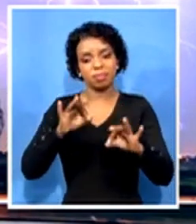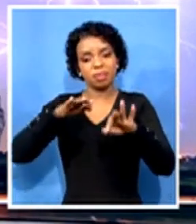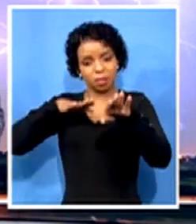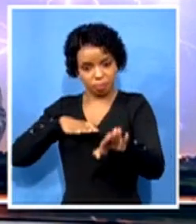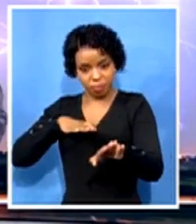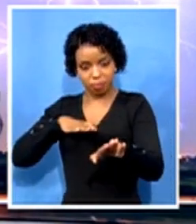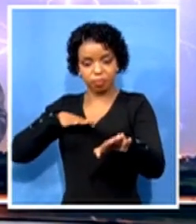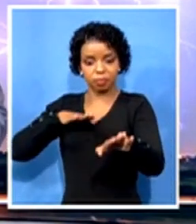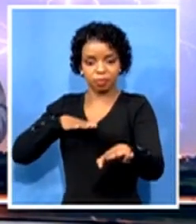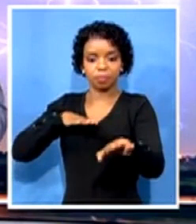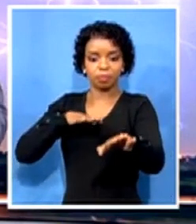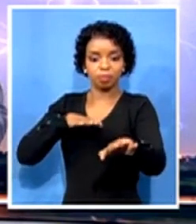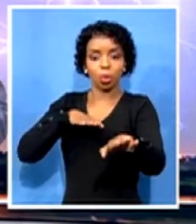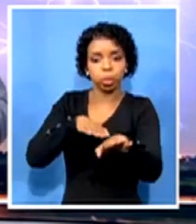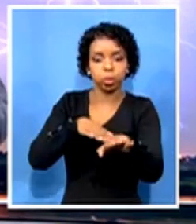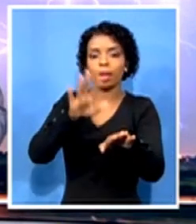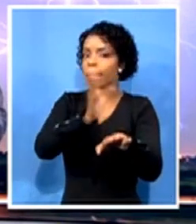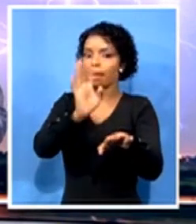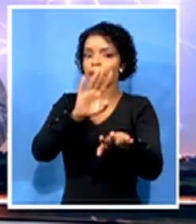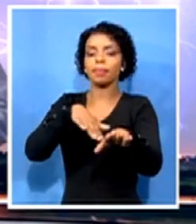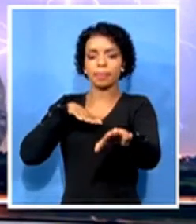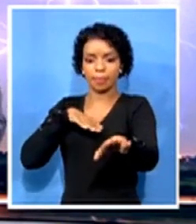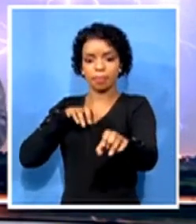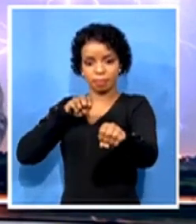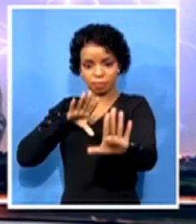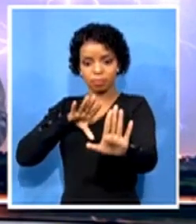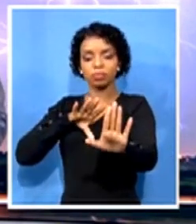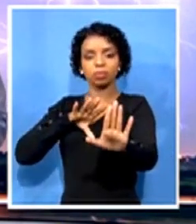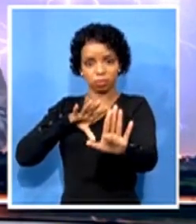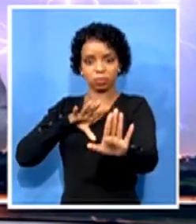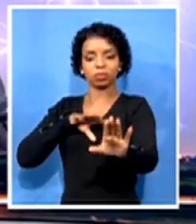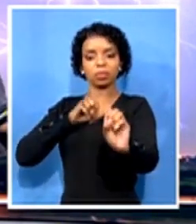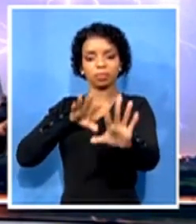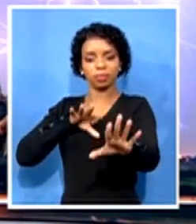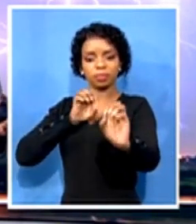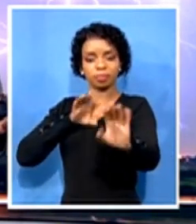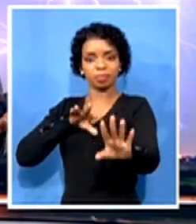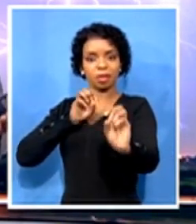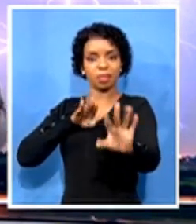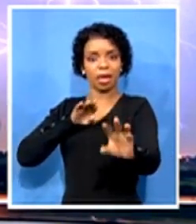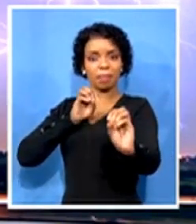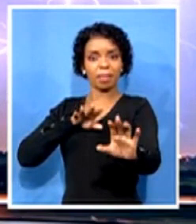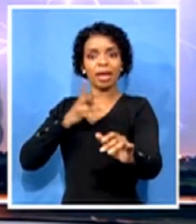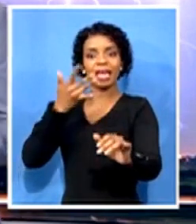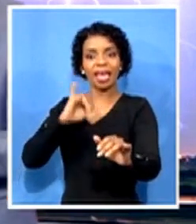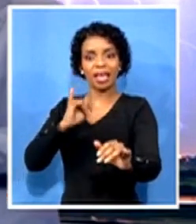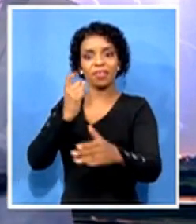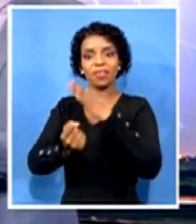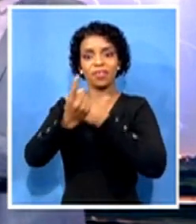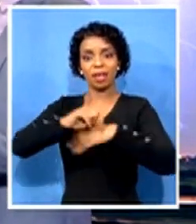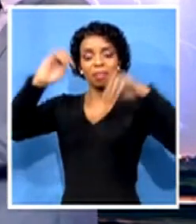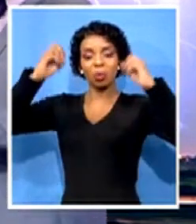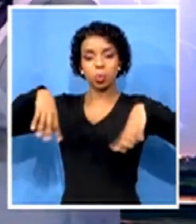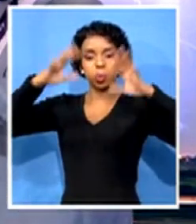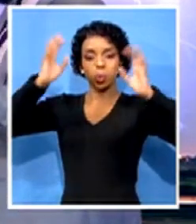keep your lights on, and again, your hazards if it is falling very heavily. And again, when it comes to lightning, we also need to be